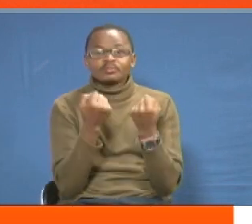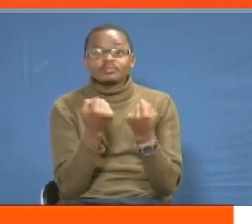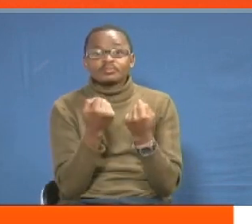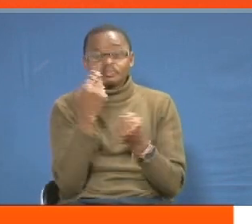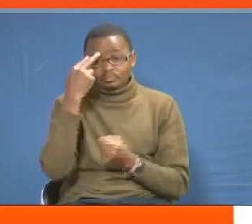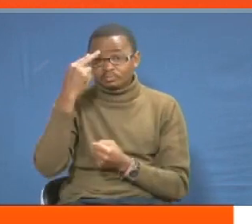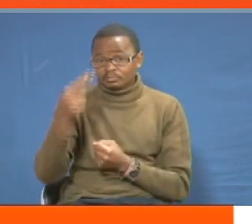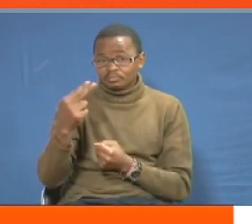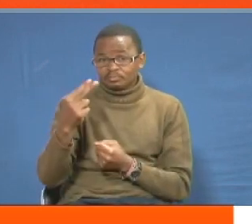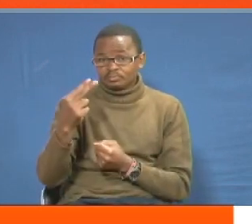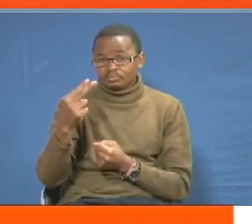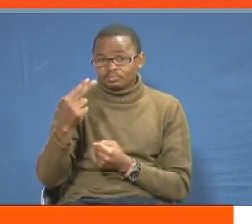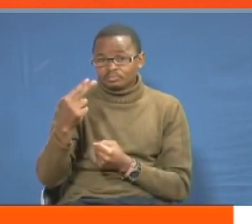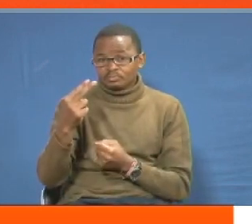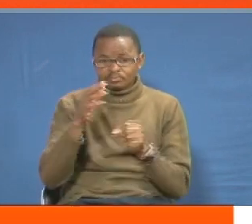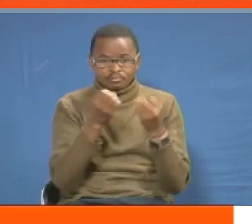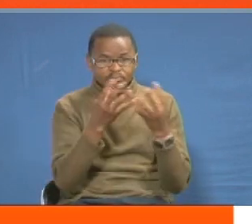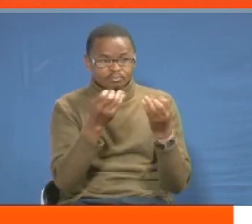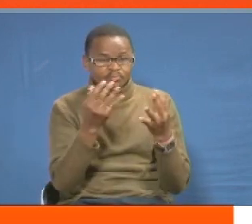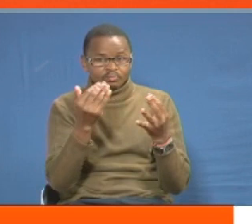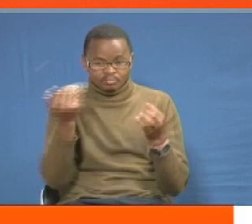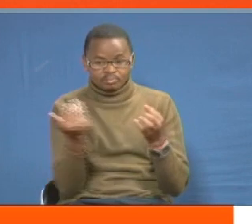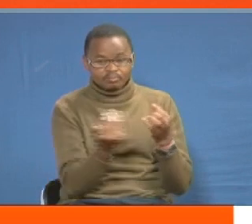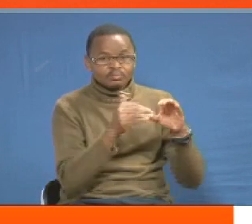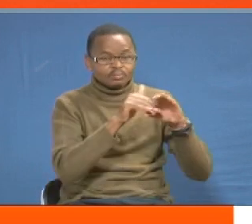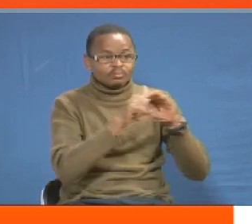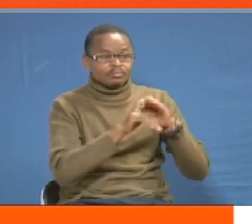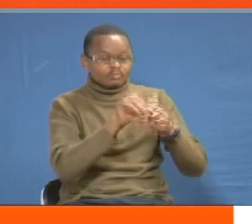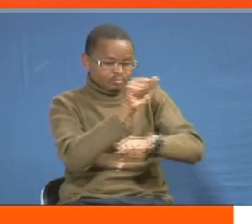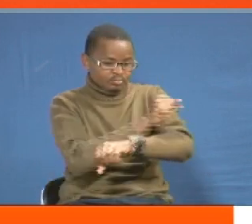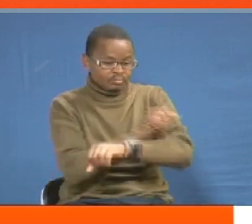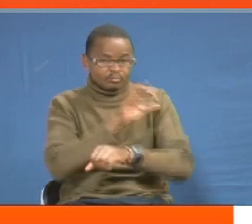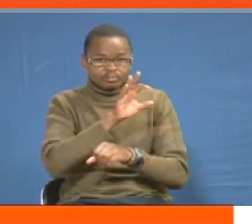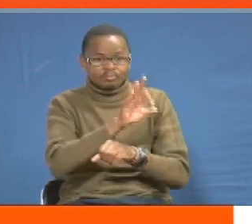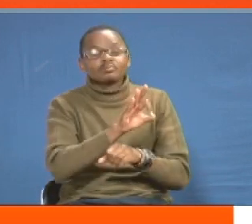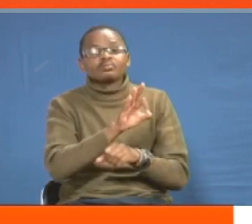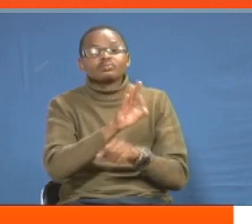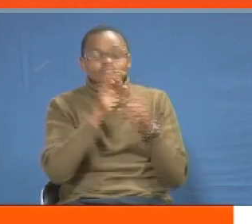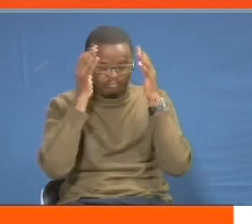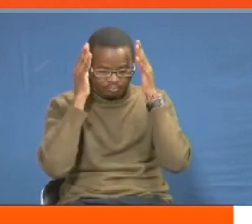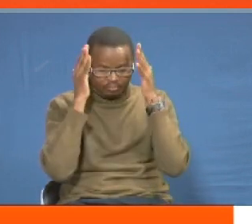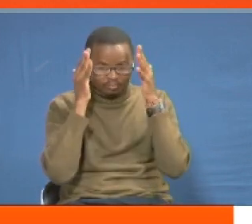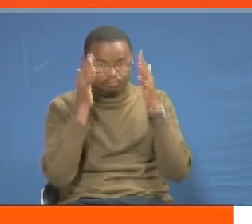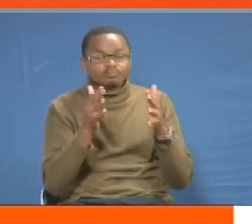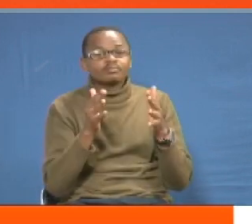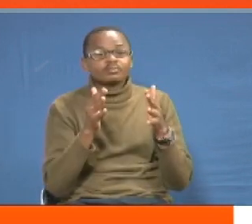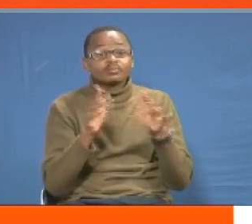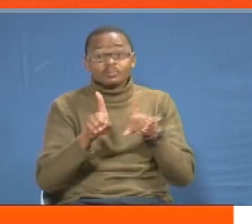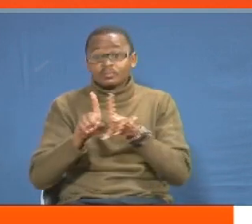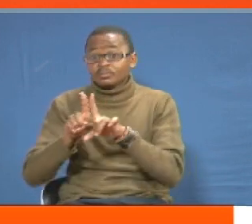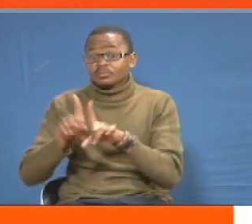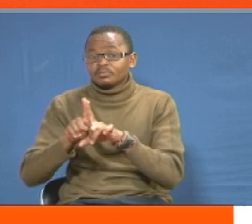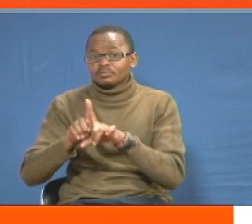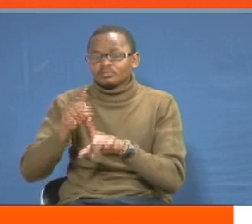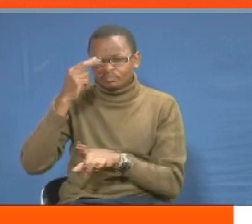happened. And we saw influx of children in school. So if we are committed,